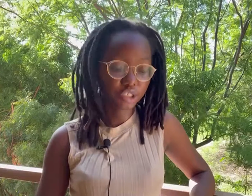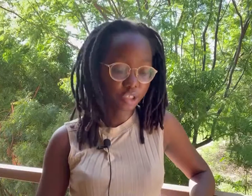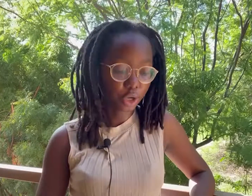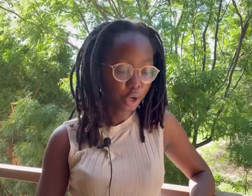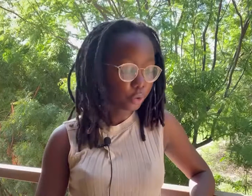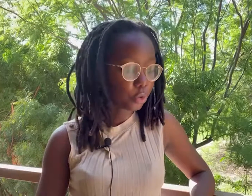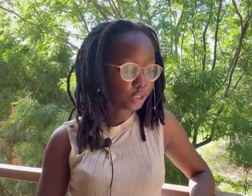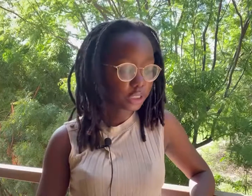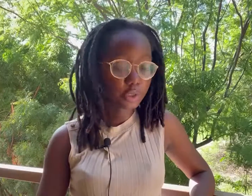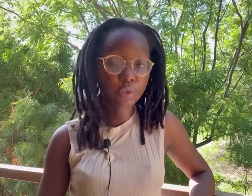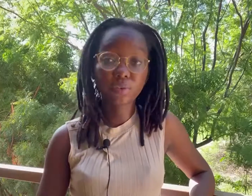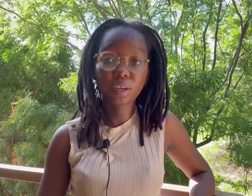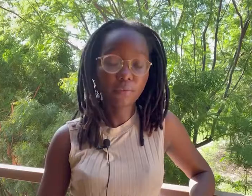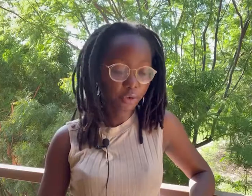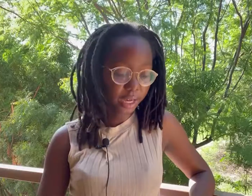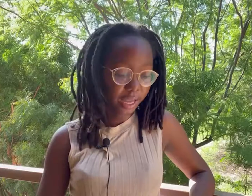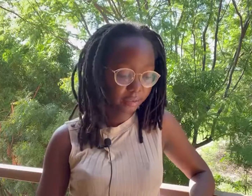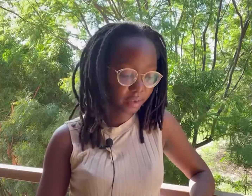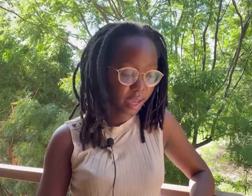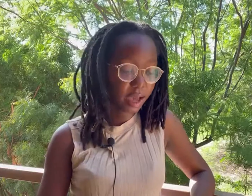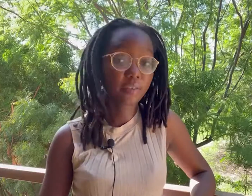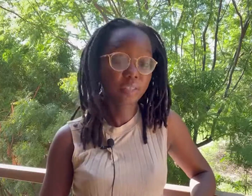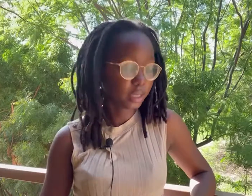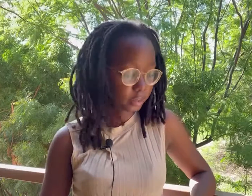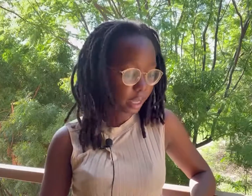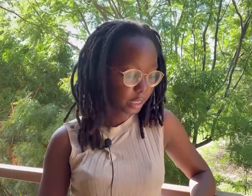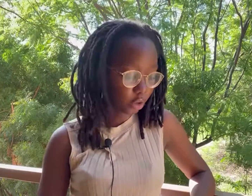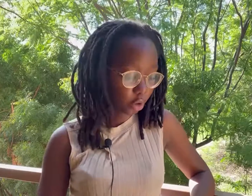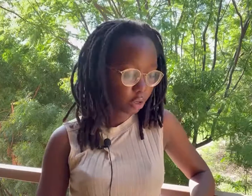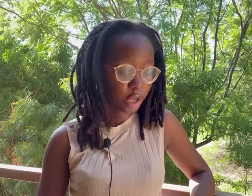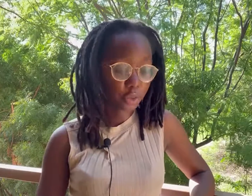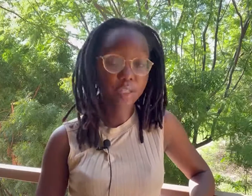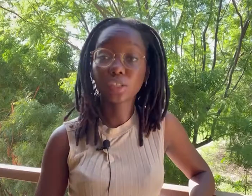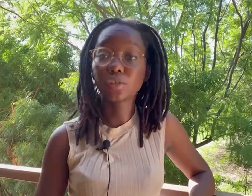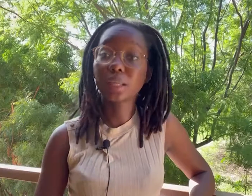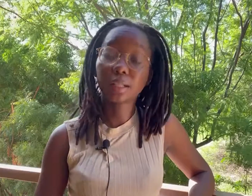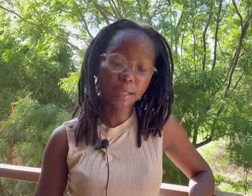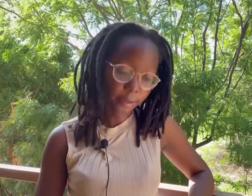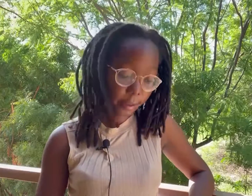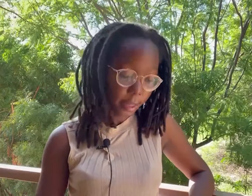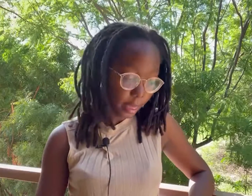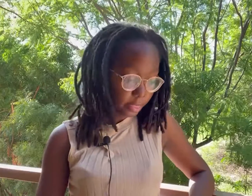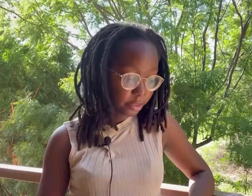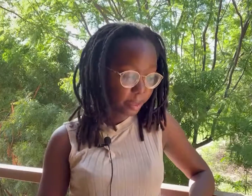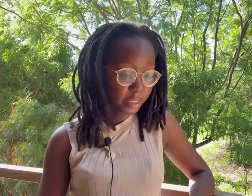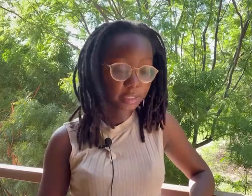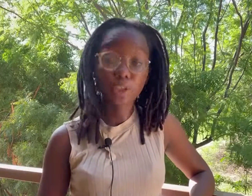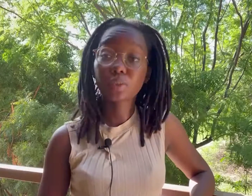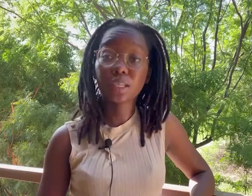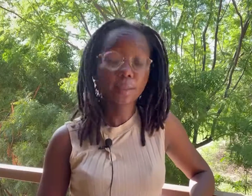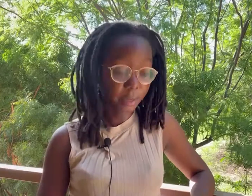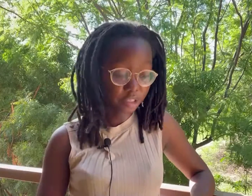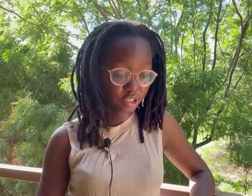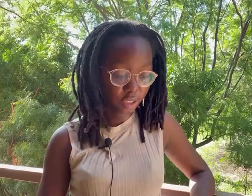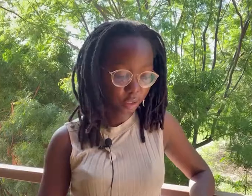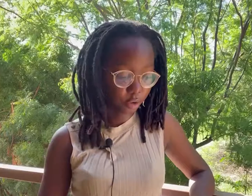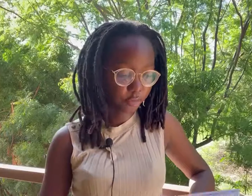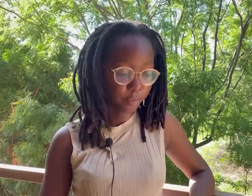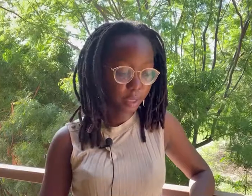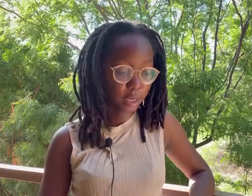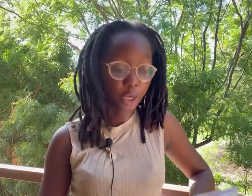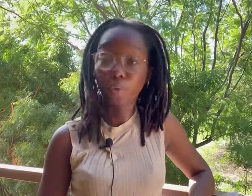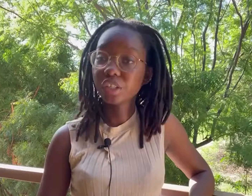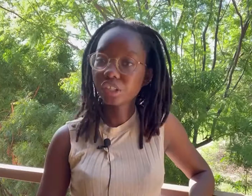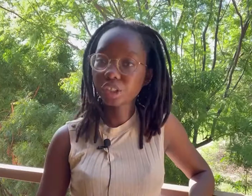in the region who continues to fear for her life after her son-in-law threatened to kill her. The man is accusing the pensioner